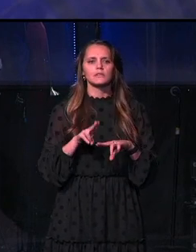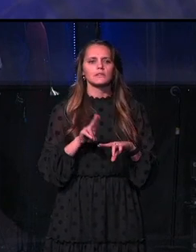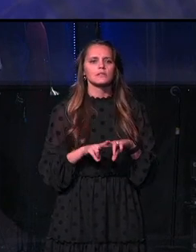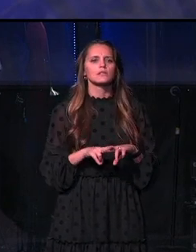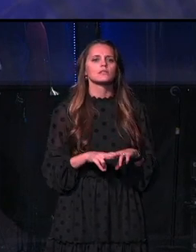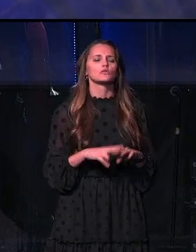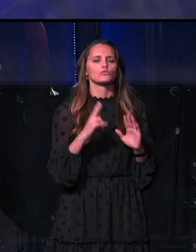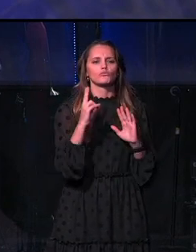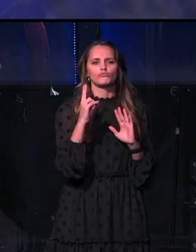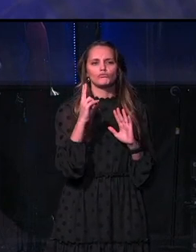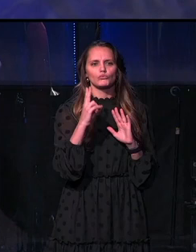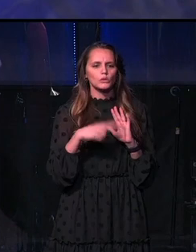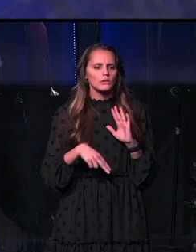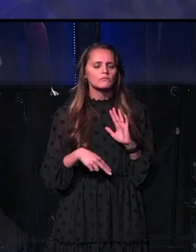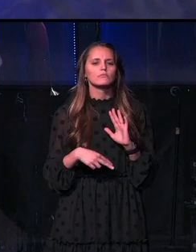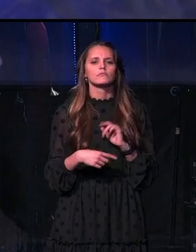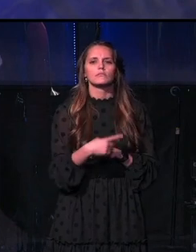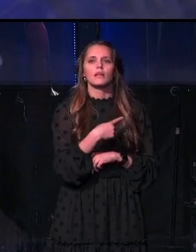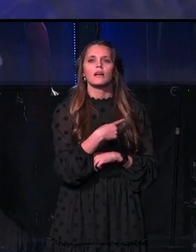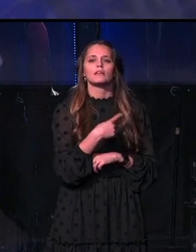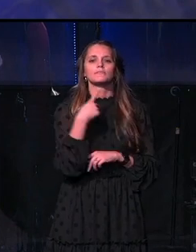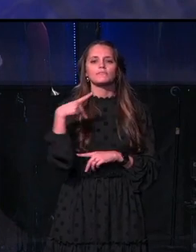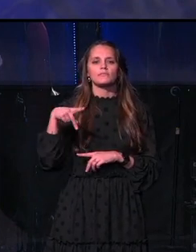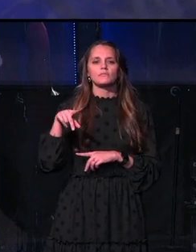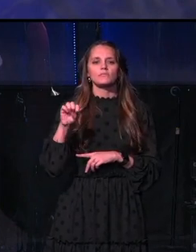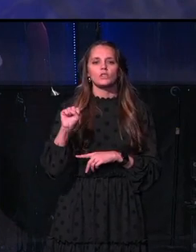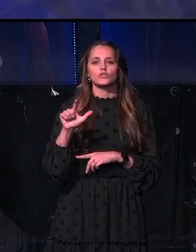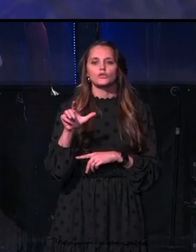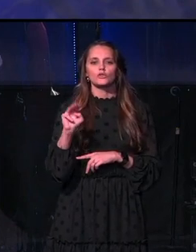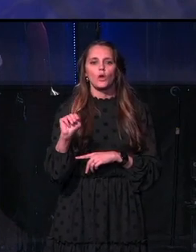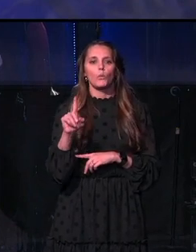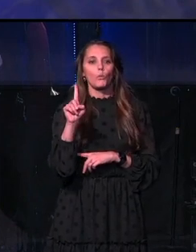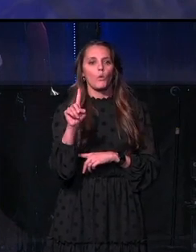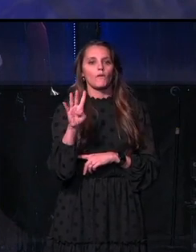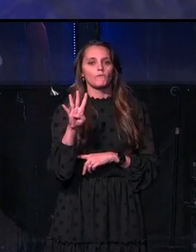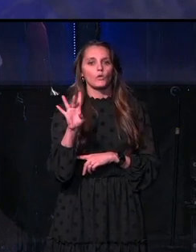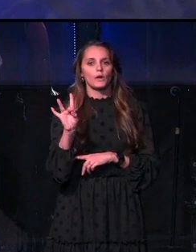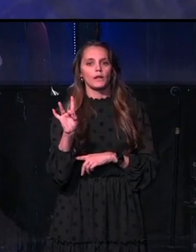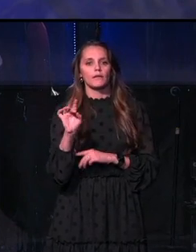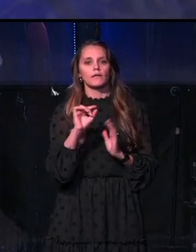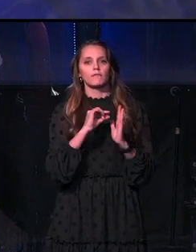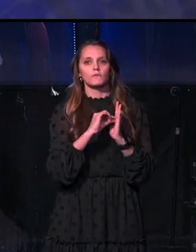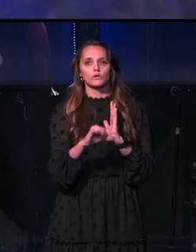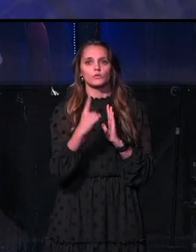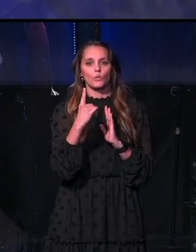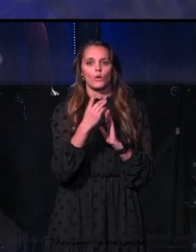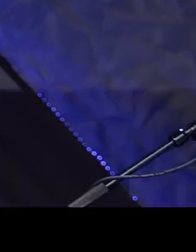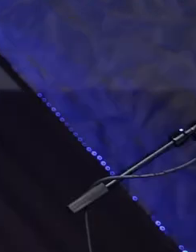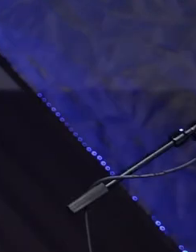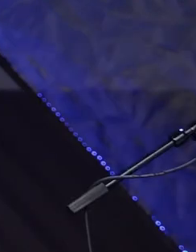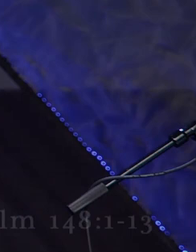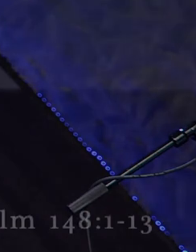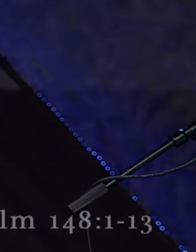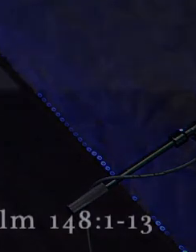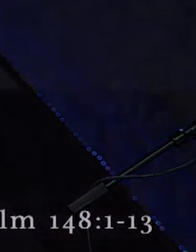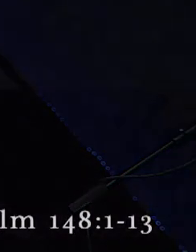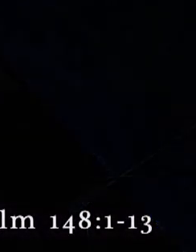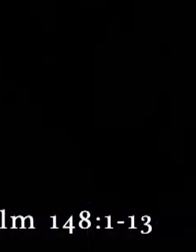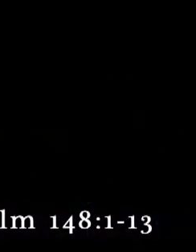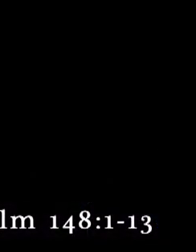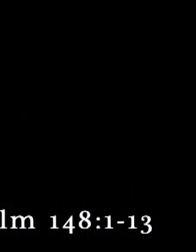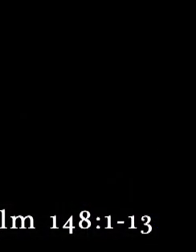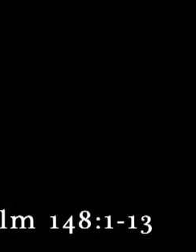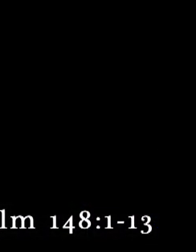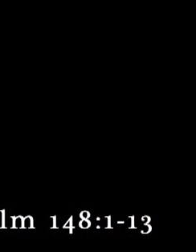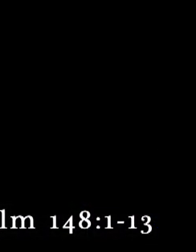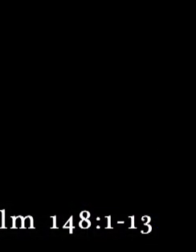words. This is Psalm 148, verses 1 through 13. Praise the Lord.